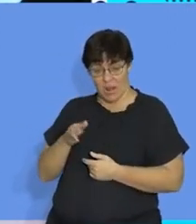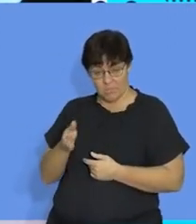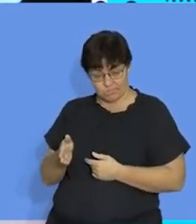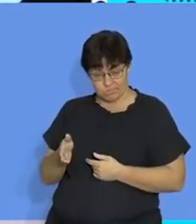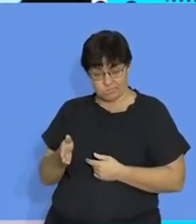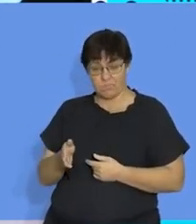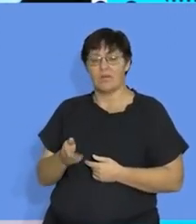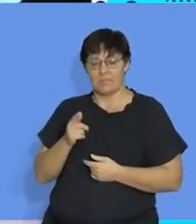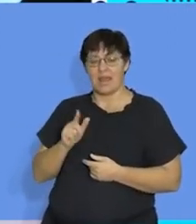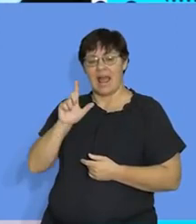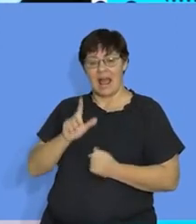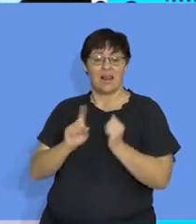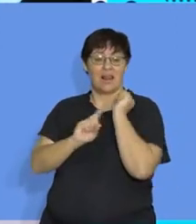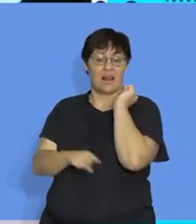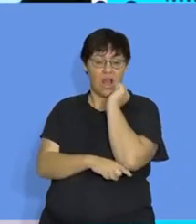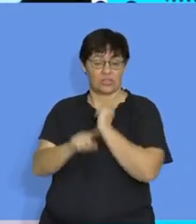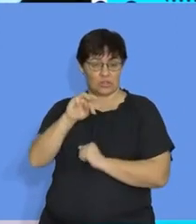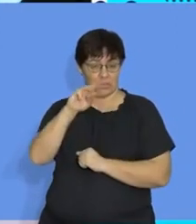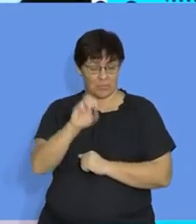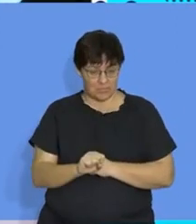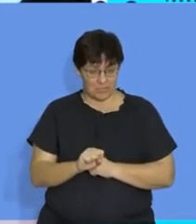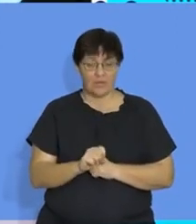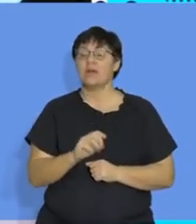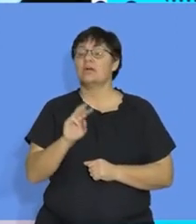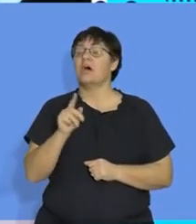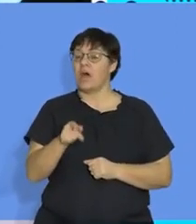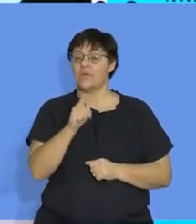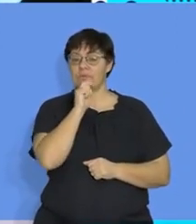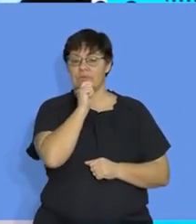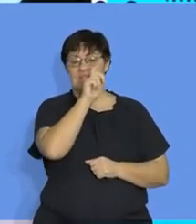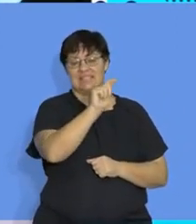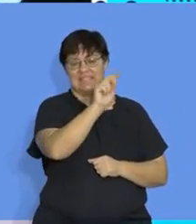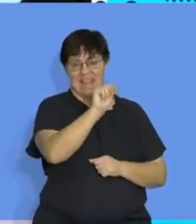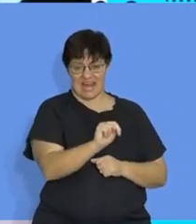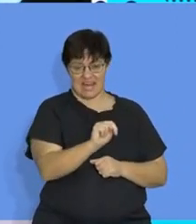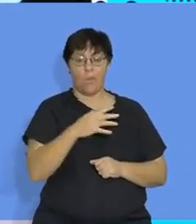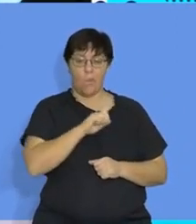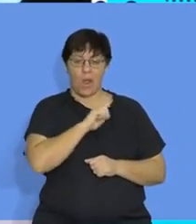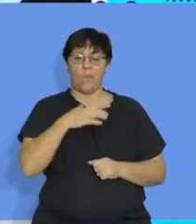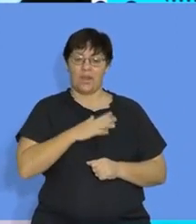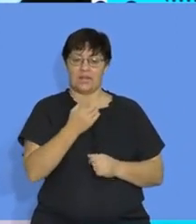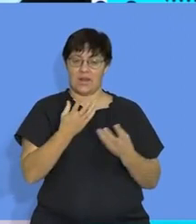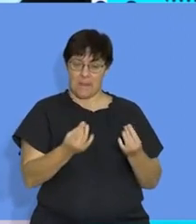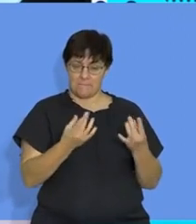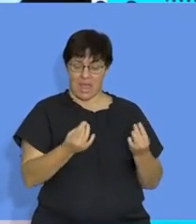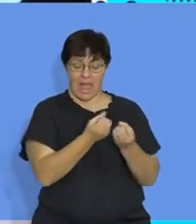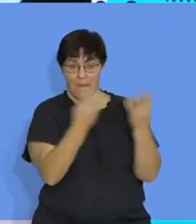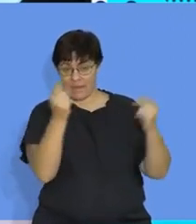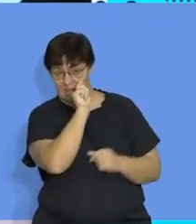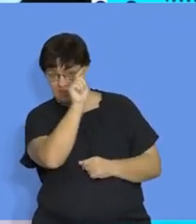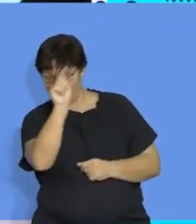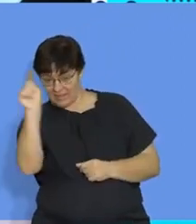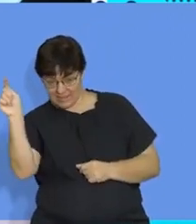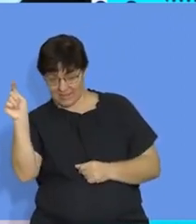have L, L being my last term, I use Tn to determine the number of terms in the